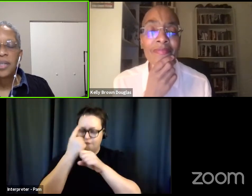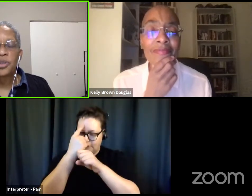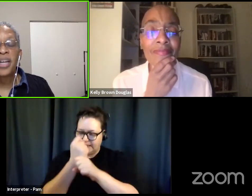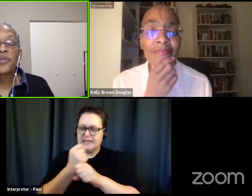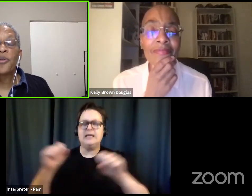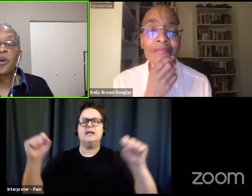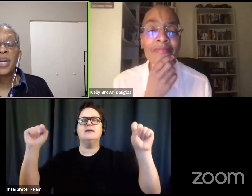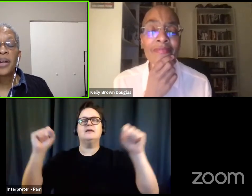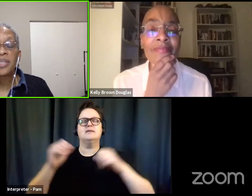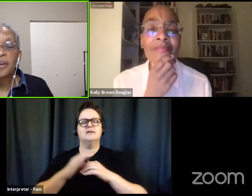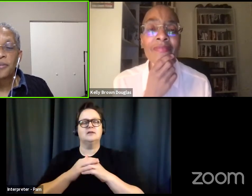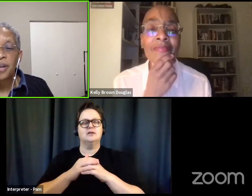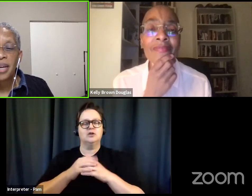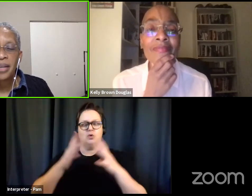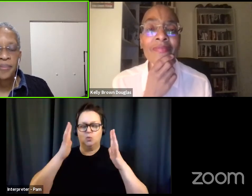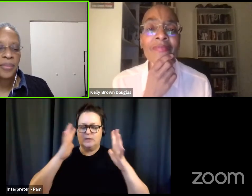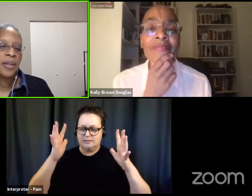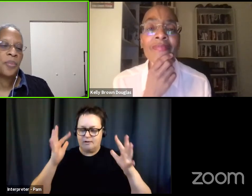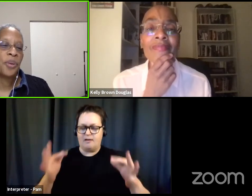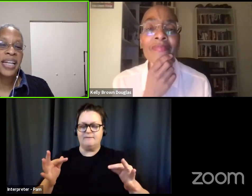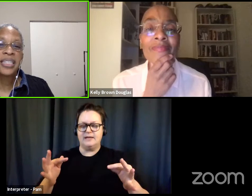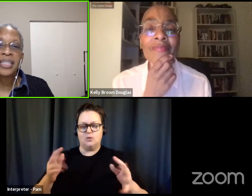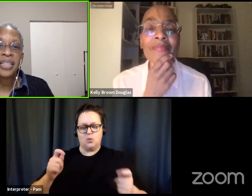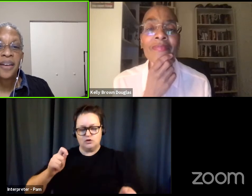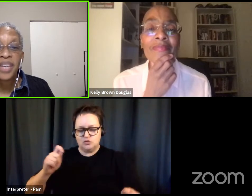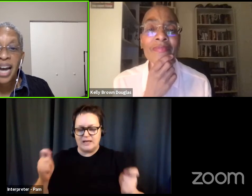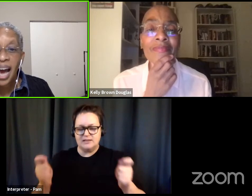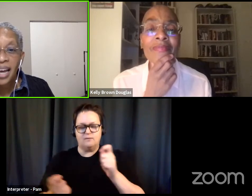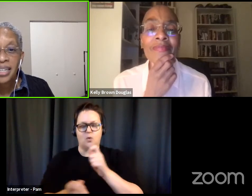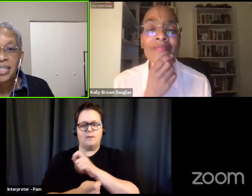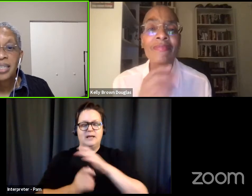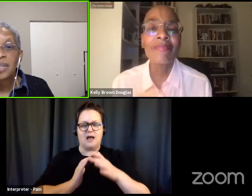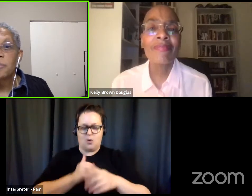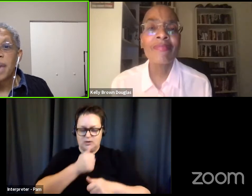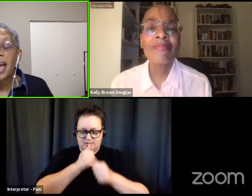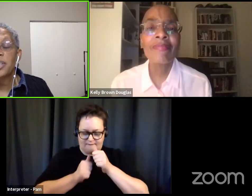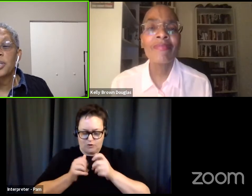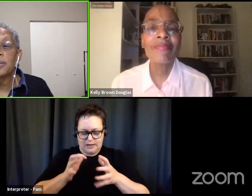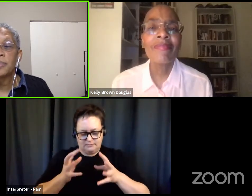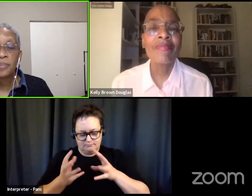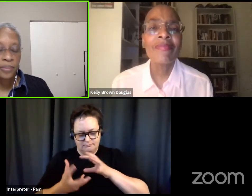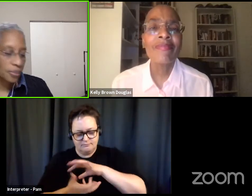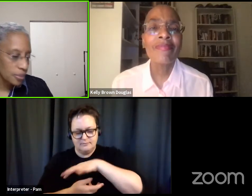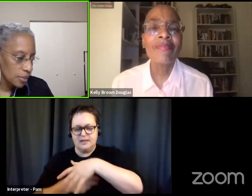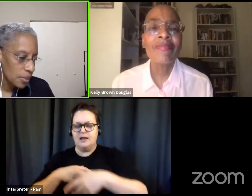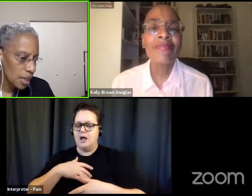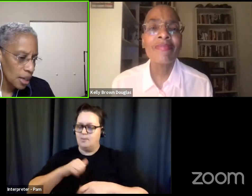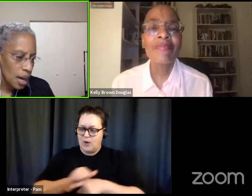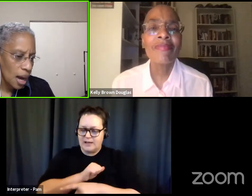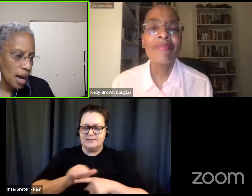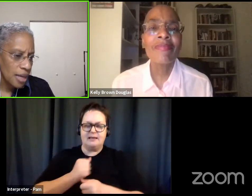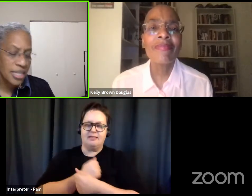resolving or transforming our suffering, practicing loving kindness and compassion,